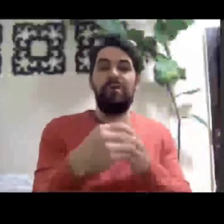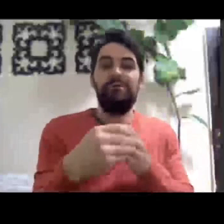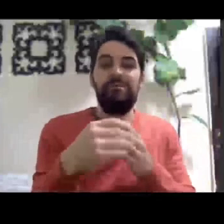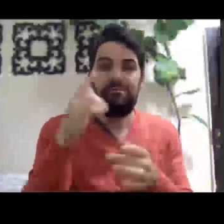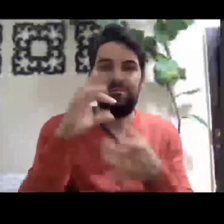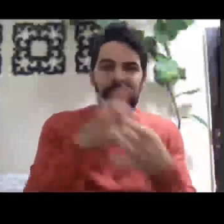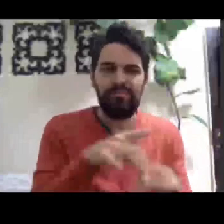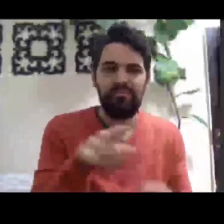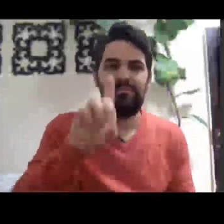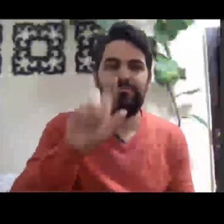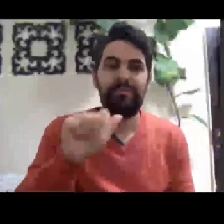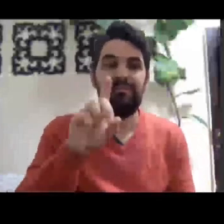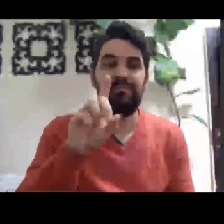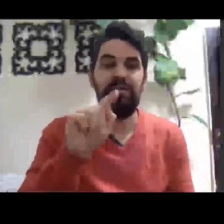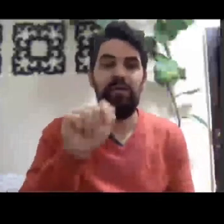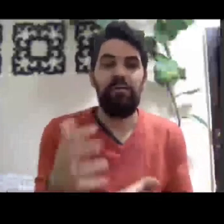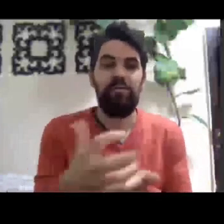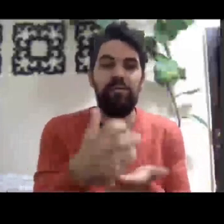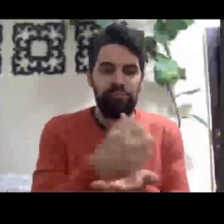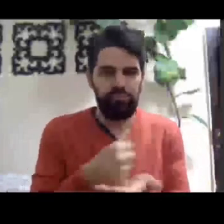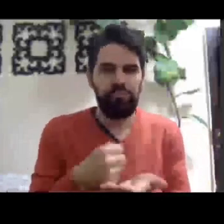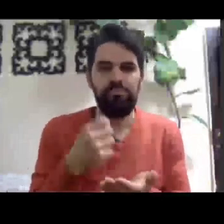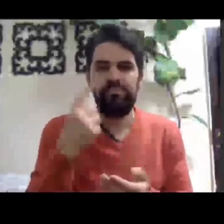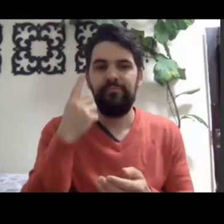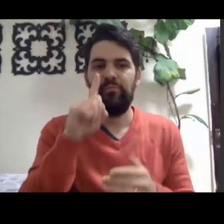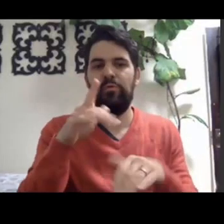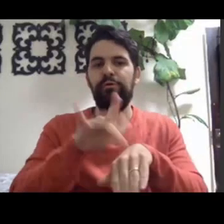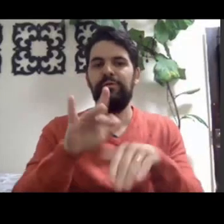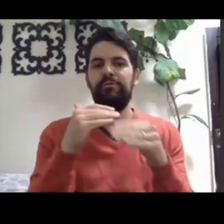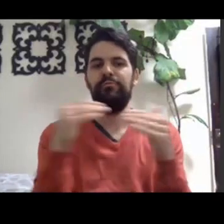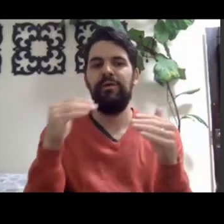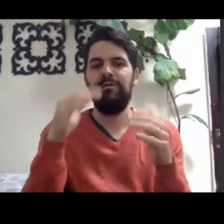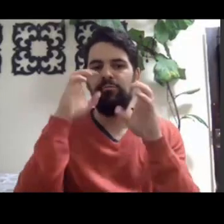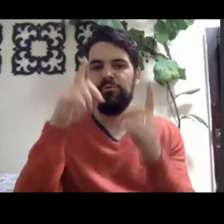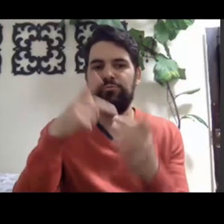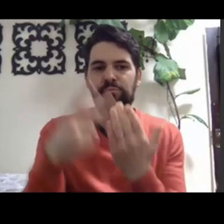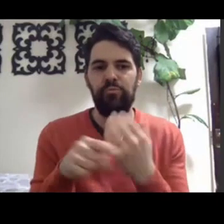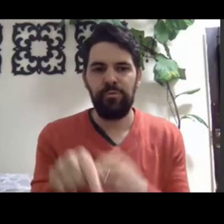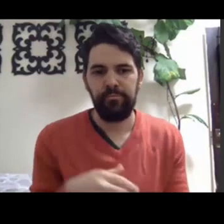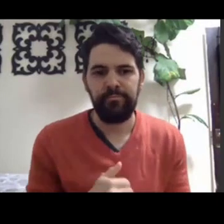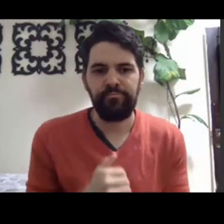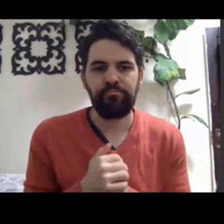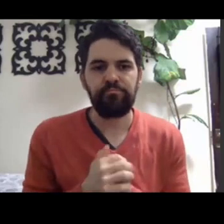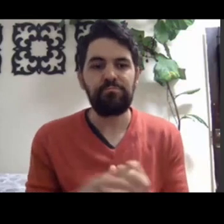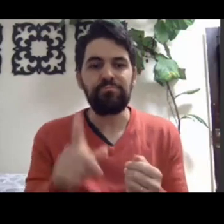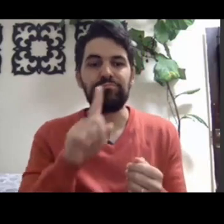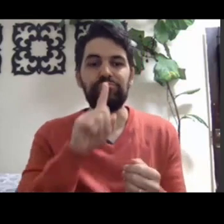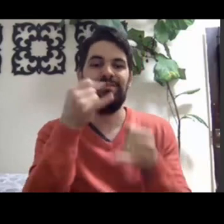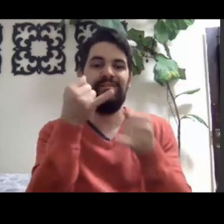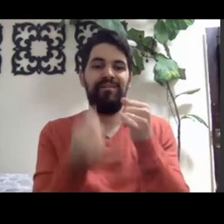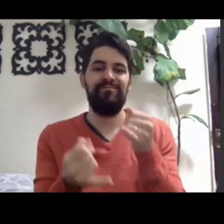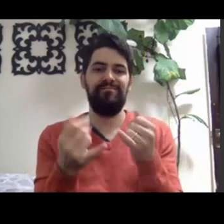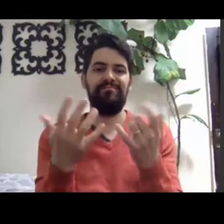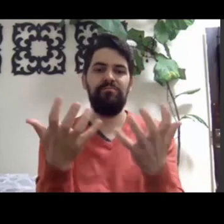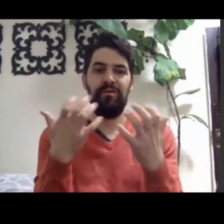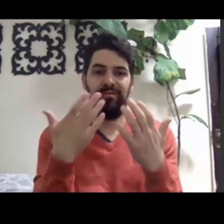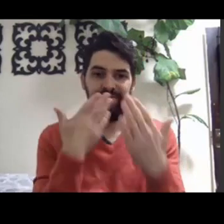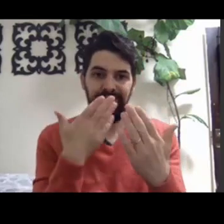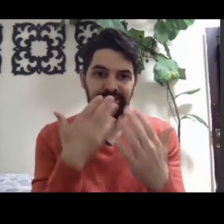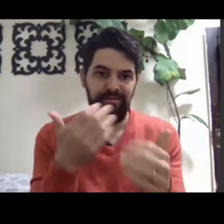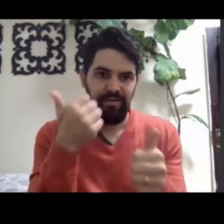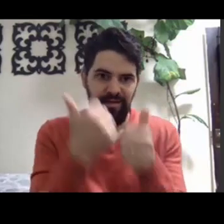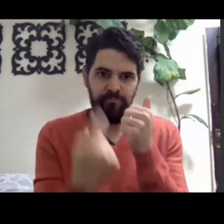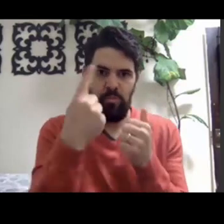Specifically, we're hoping that information will improve guidance in terms of disability data collection for early grade reading programs.